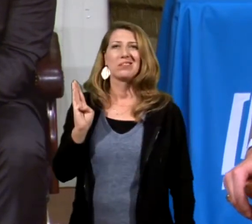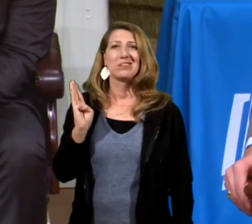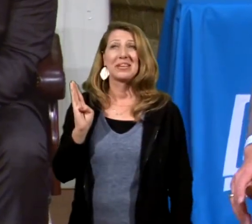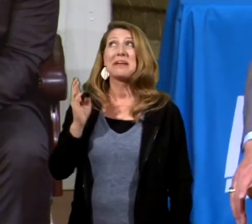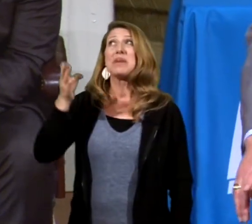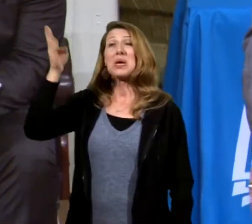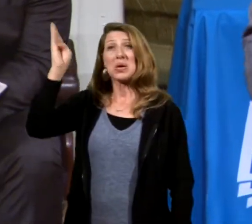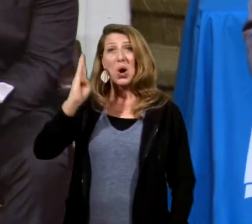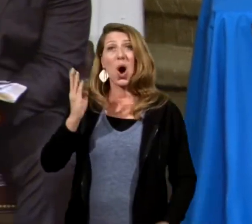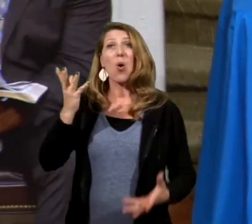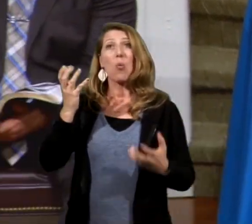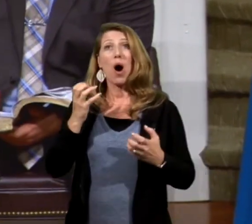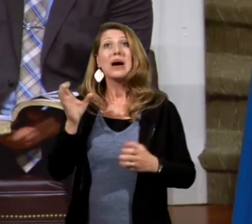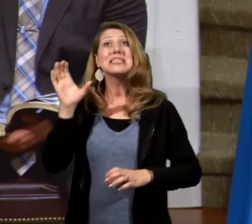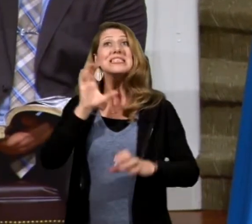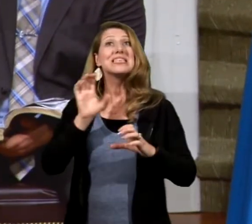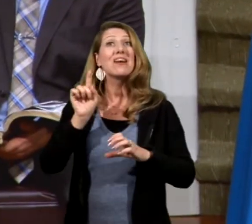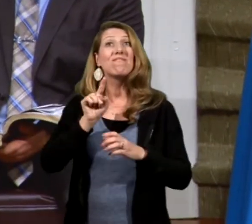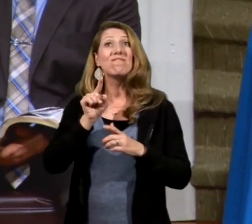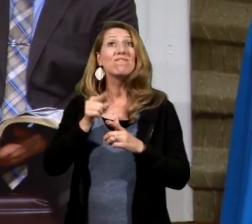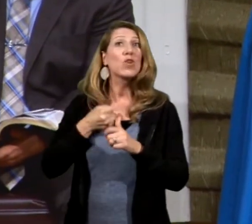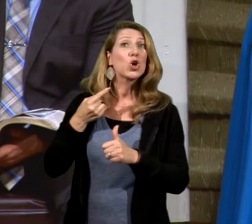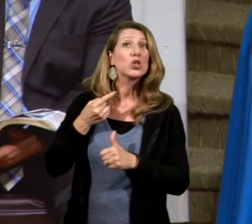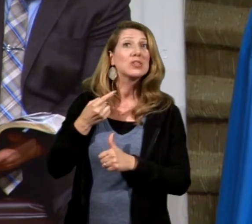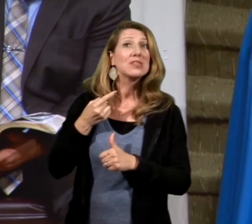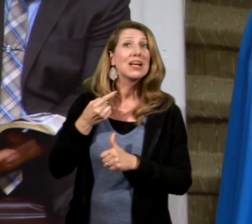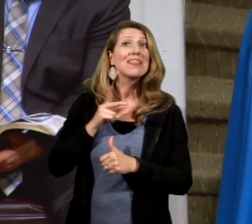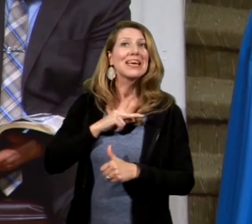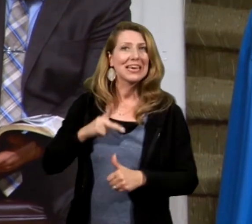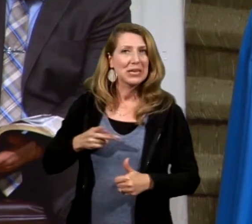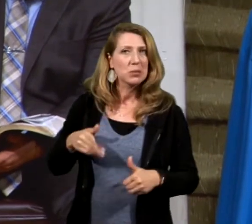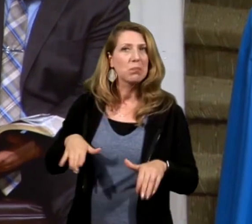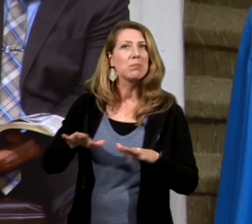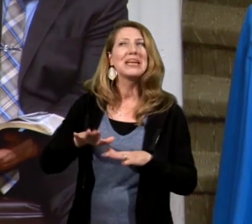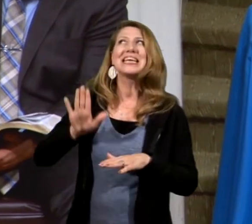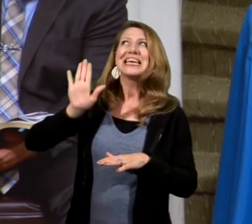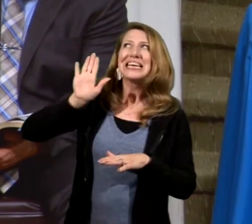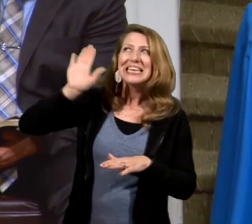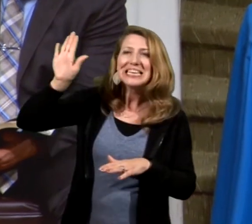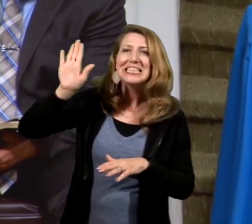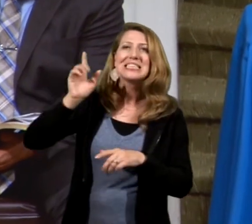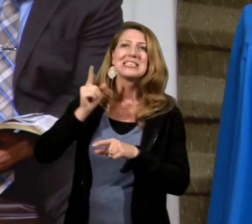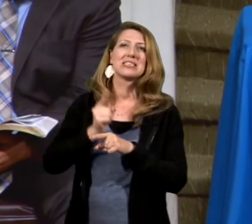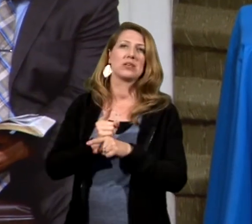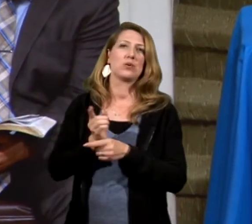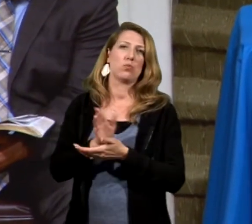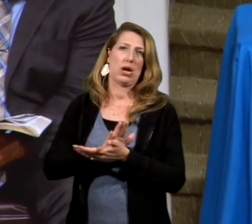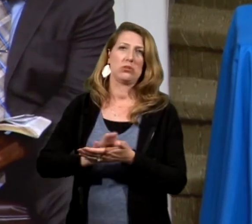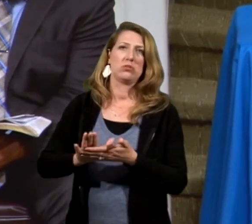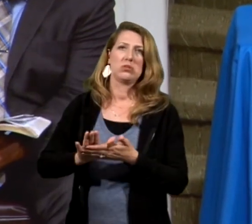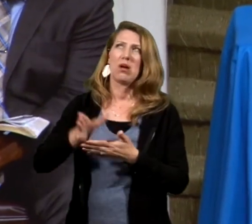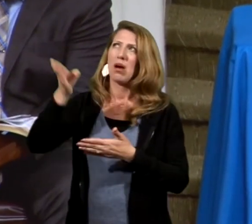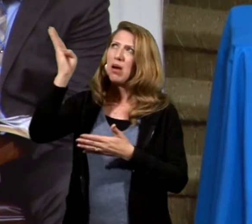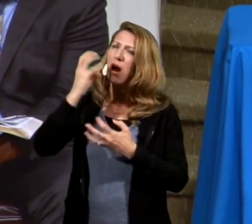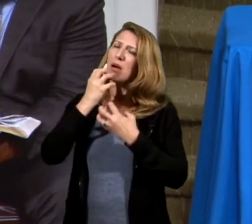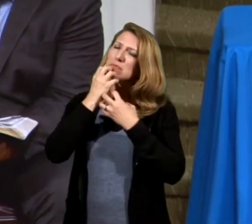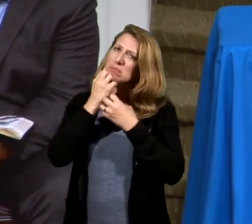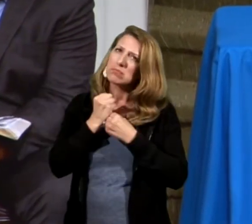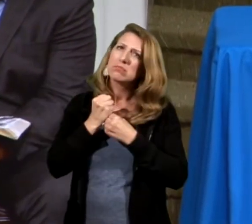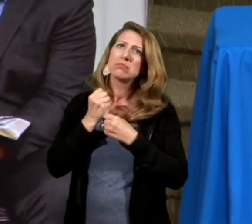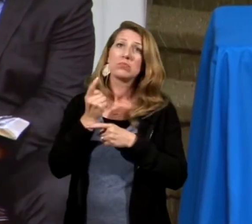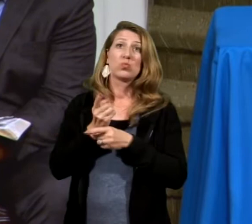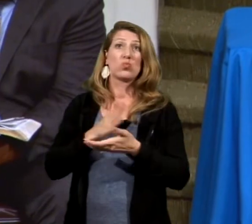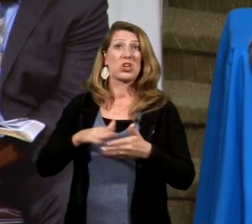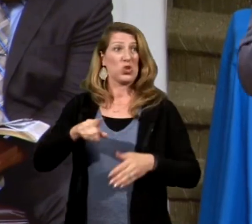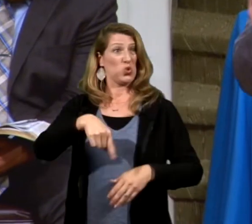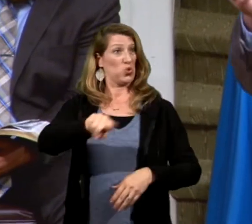God wants, he says, seek ye first the kingdom of God and his righteousness. God values righteousness. And when you and I are